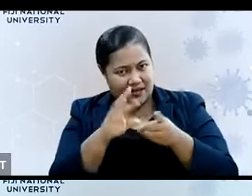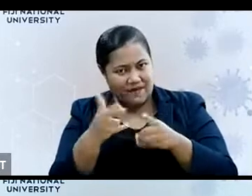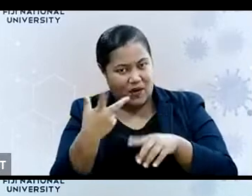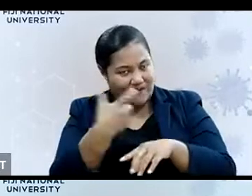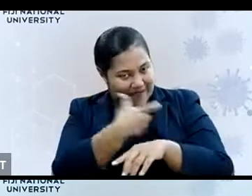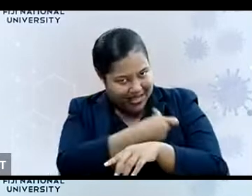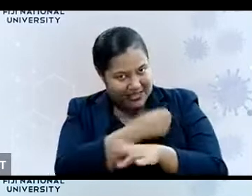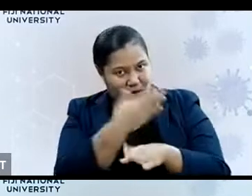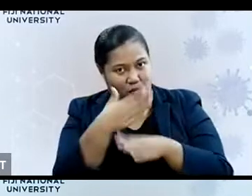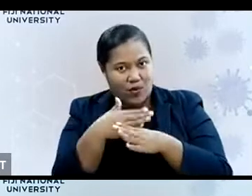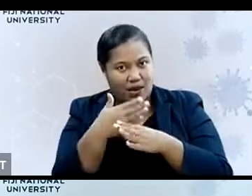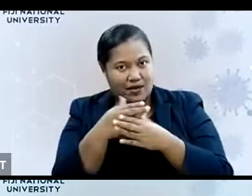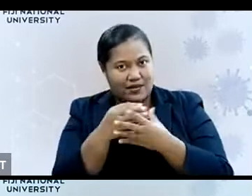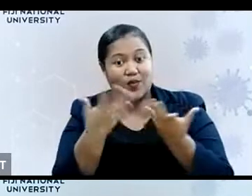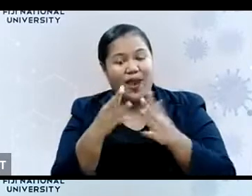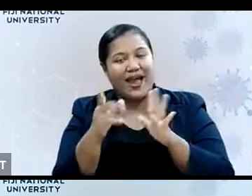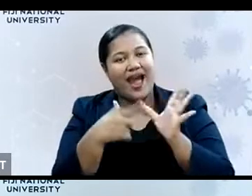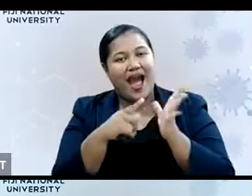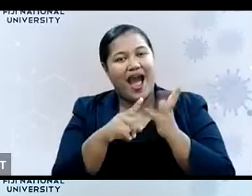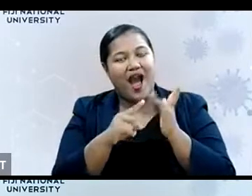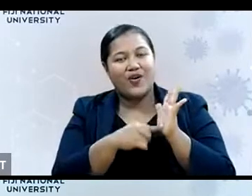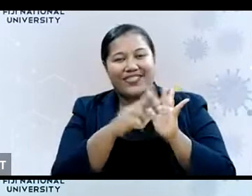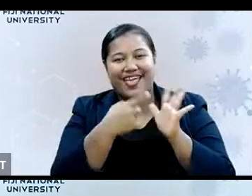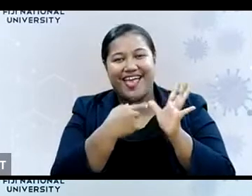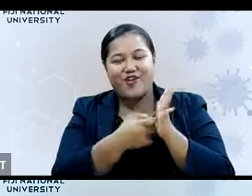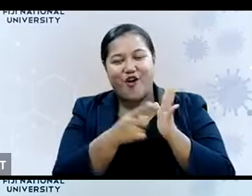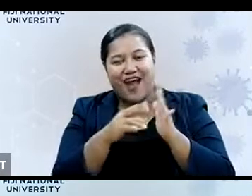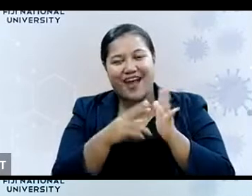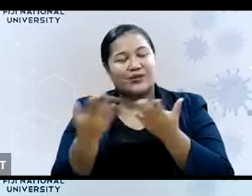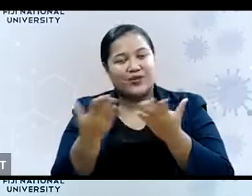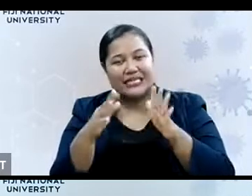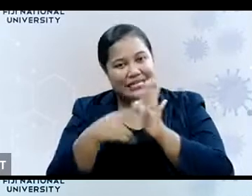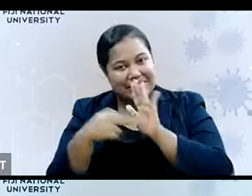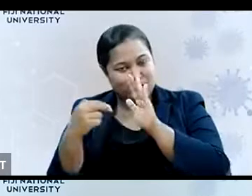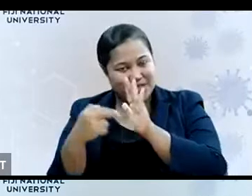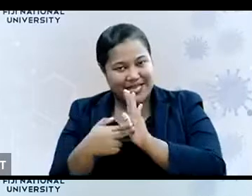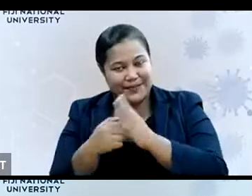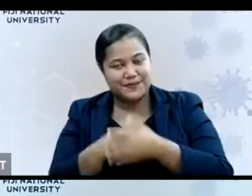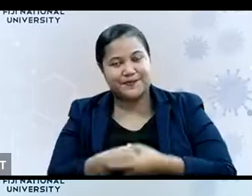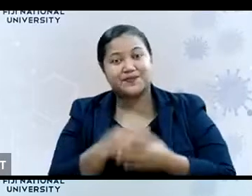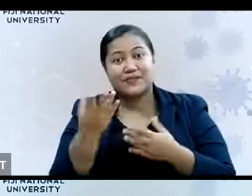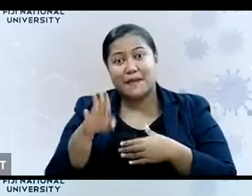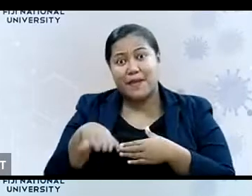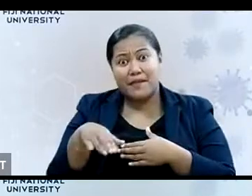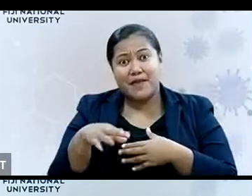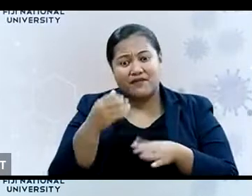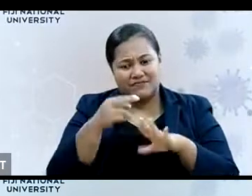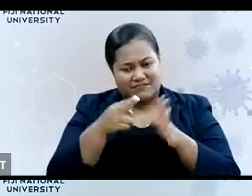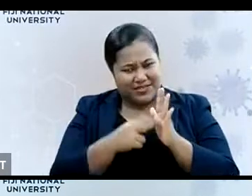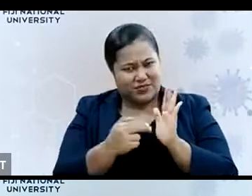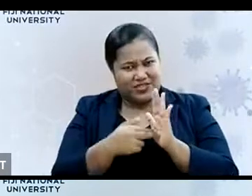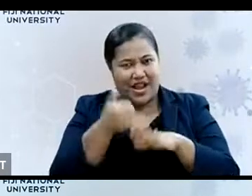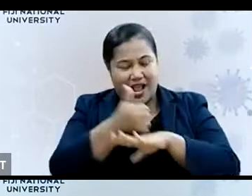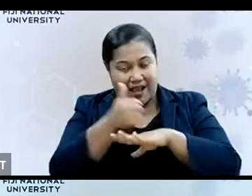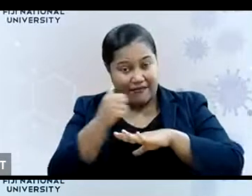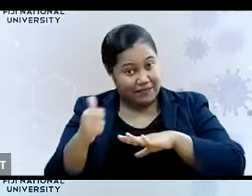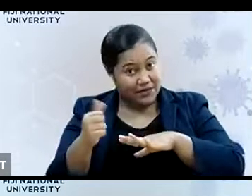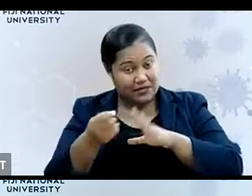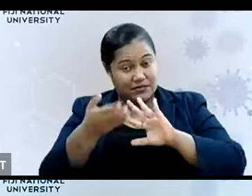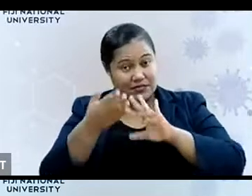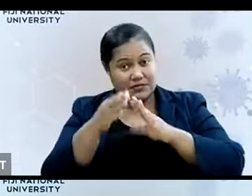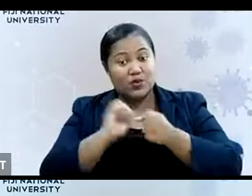Alliance Aotearoa New Zealand. He is a member of the New Zealand government's COVID-19 Vaccine Science